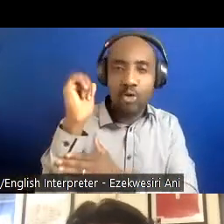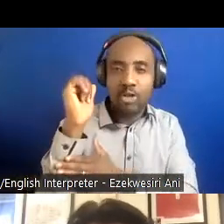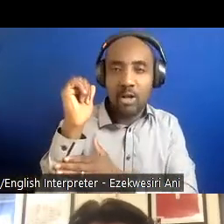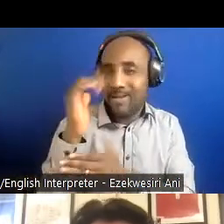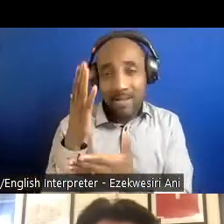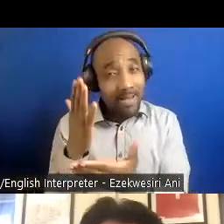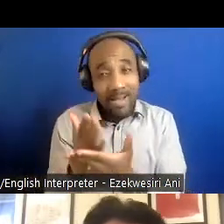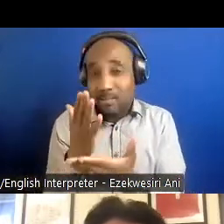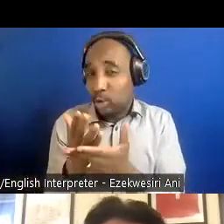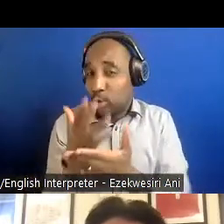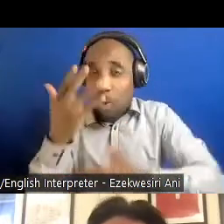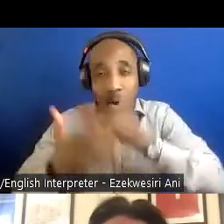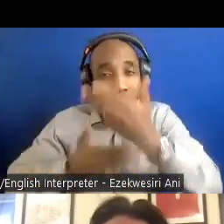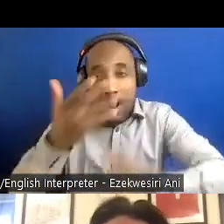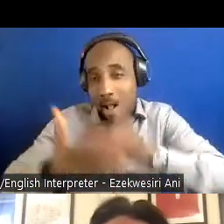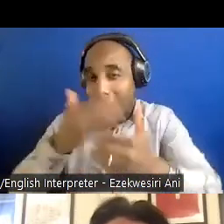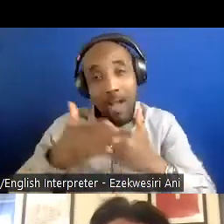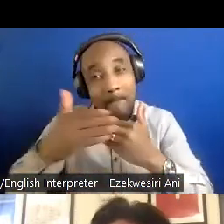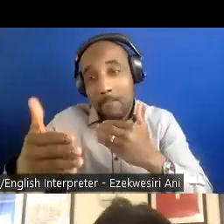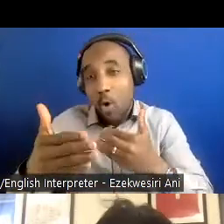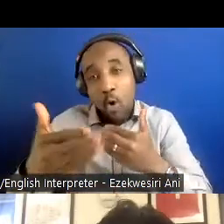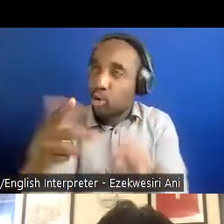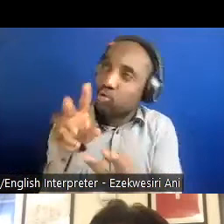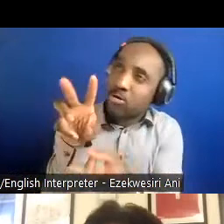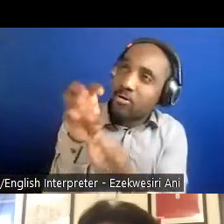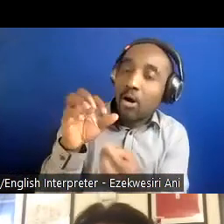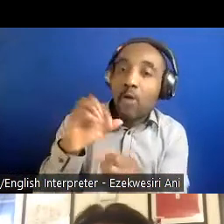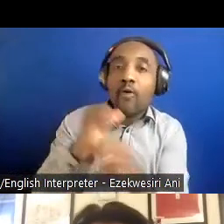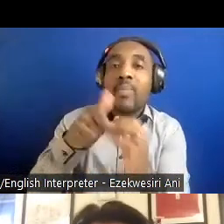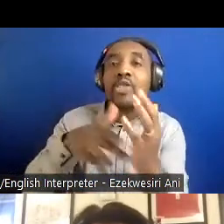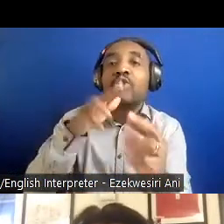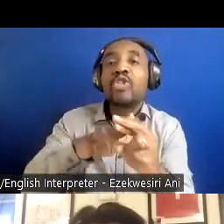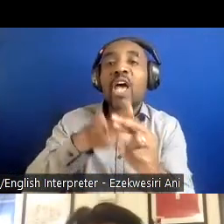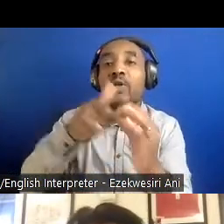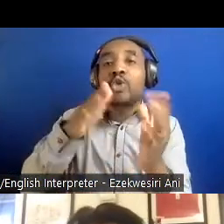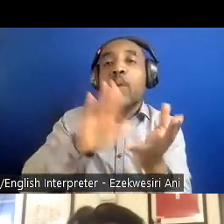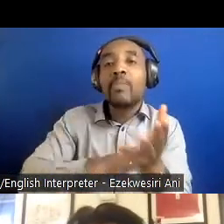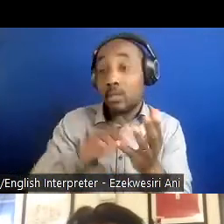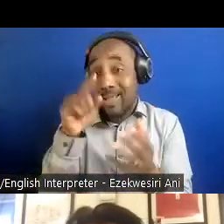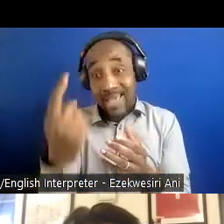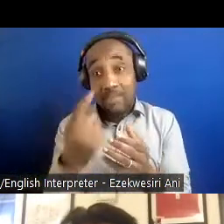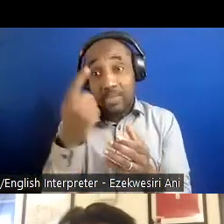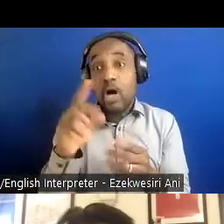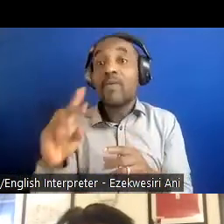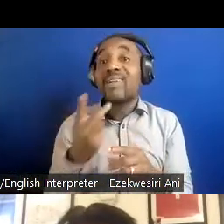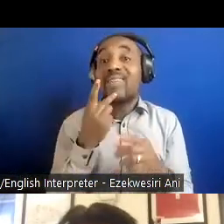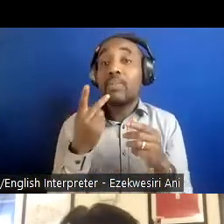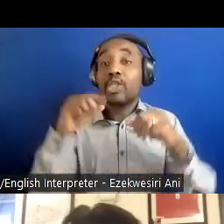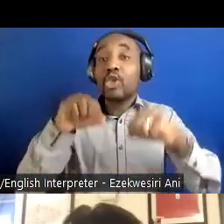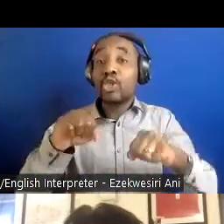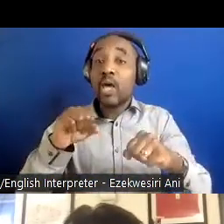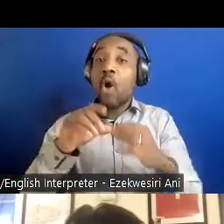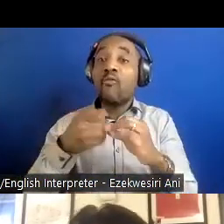more about the incredible work taking place from Jeff Thompson, who's the Deputy Chair of the Birmingham Commonwealth